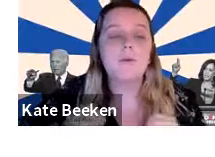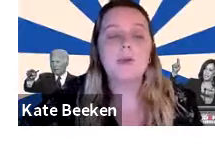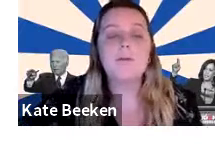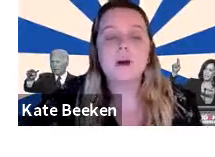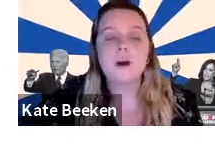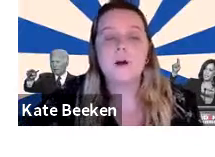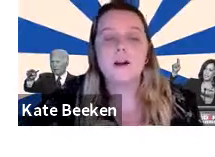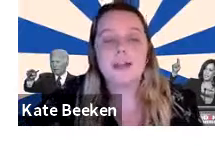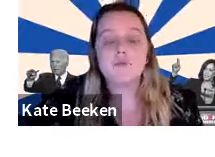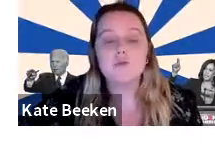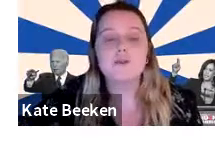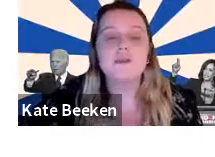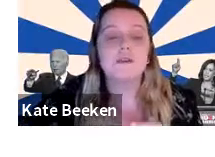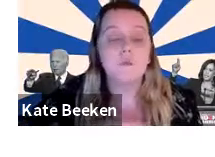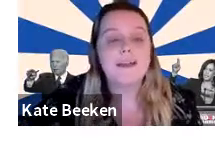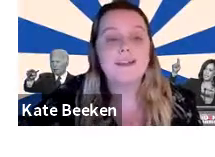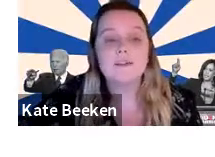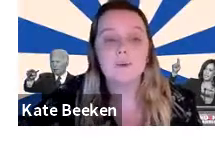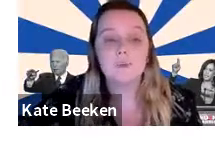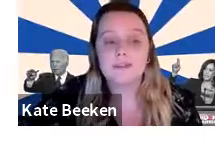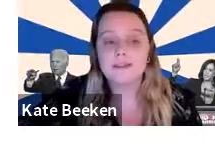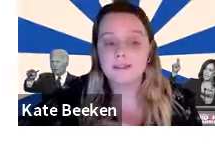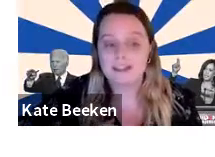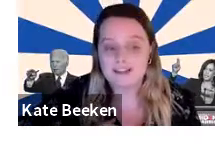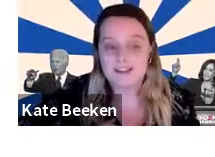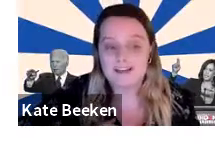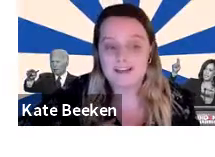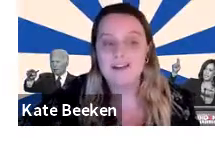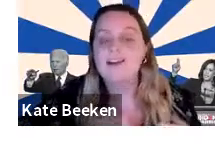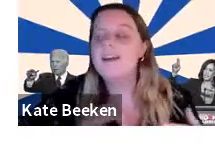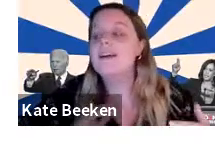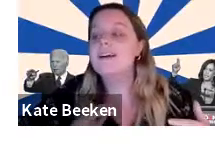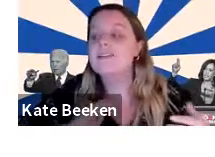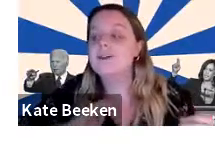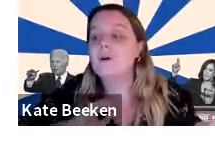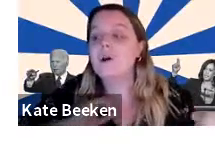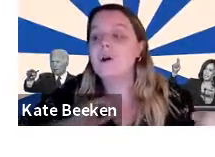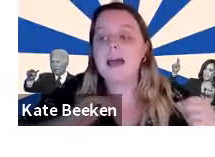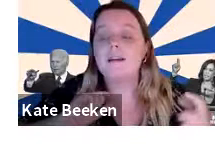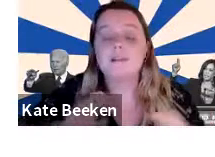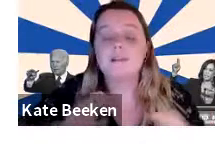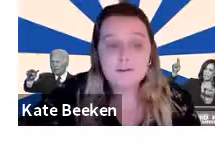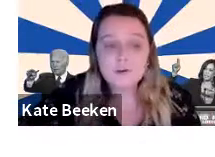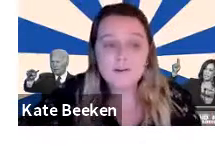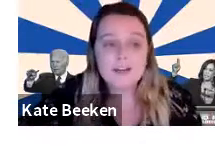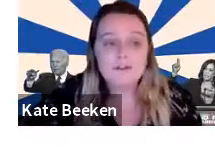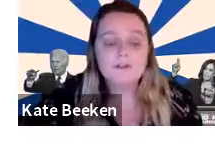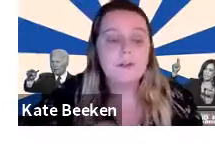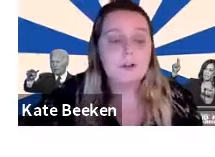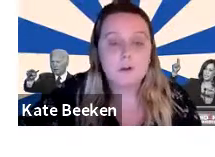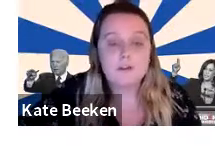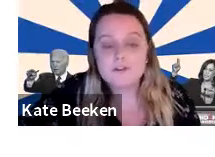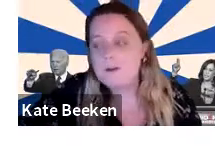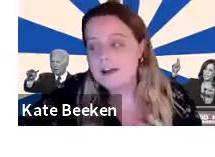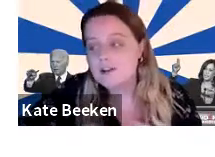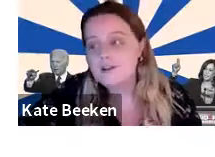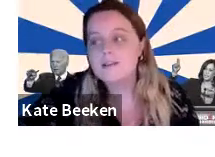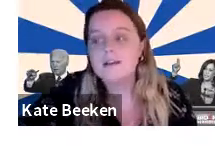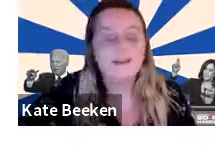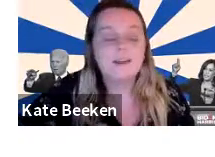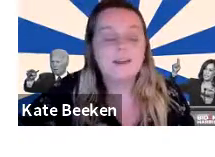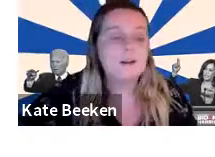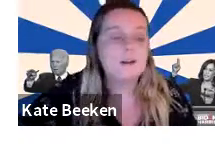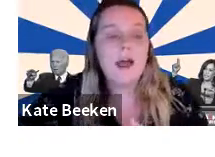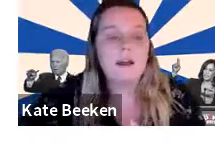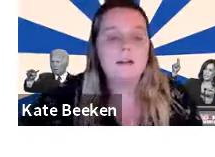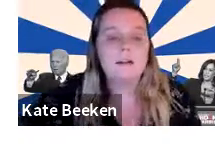the people you know are game changers that we need to win this election. So go ahead, allow notifications so you know when there's new actions,